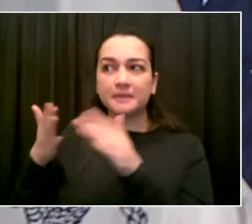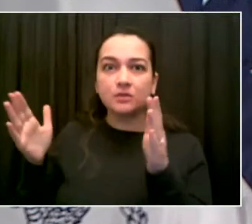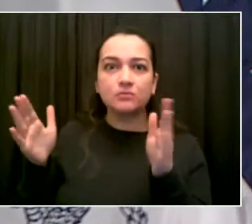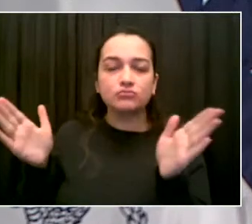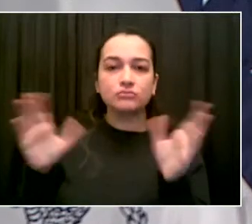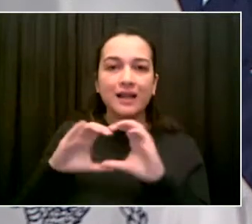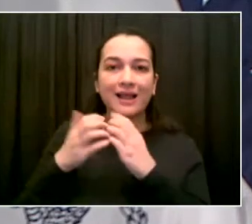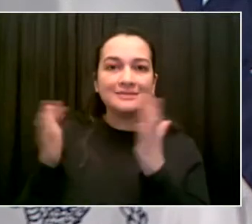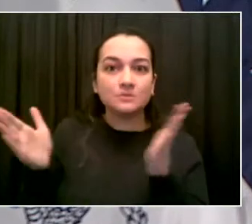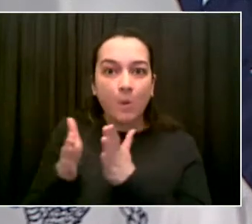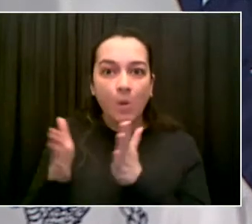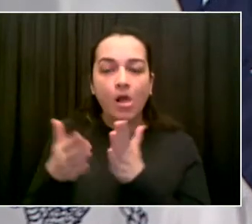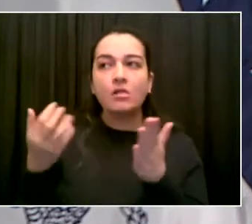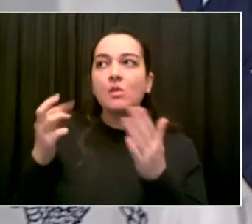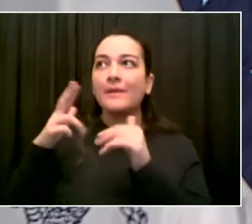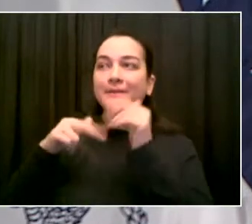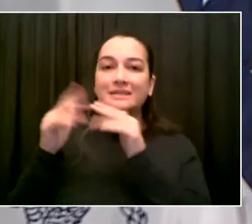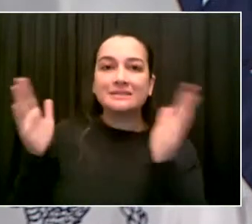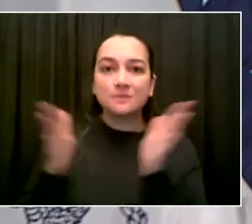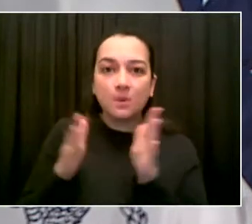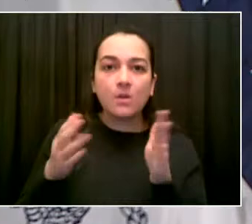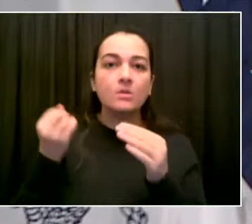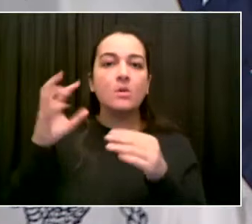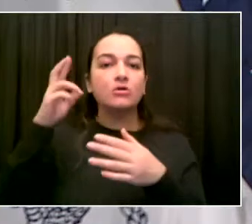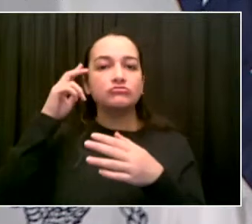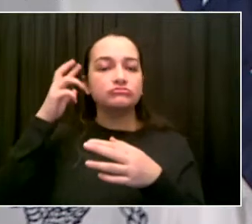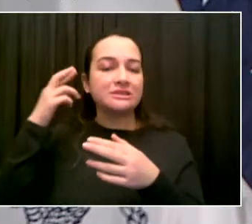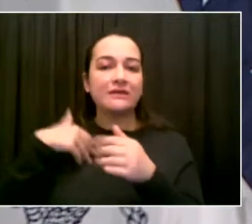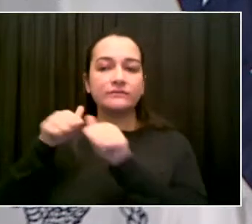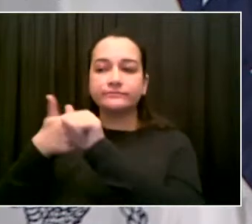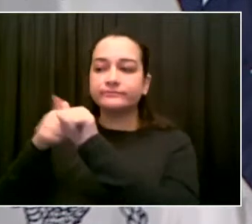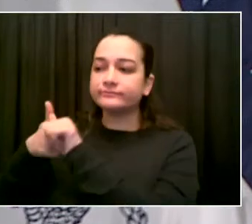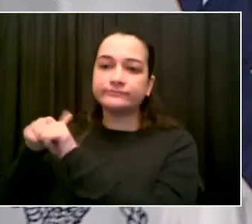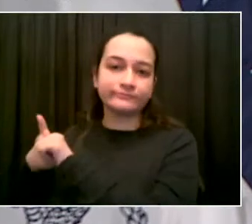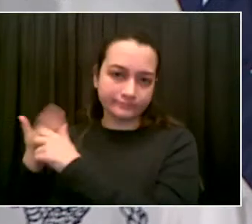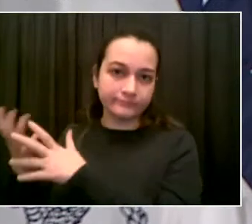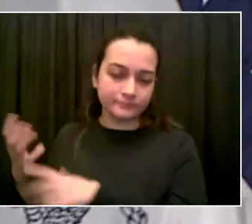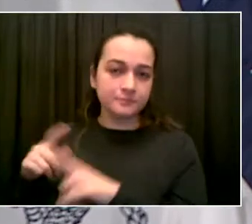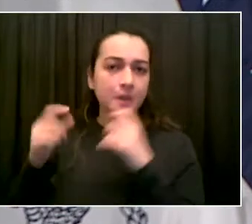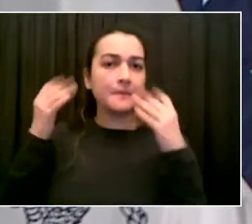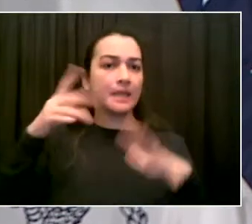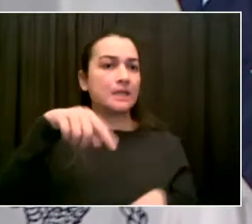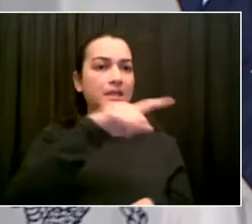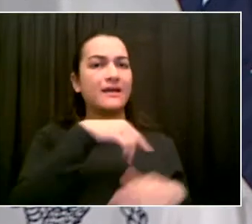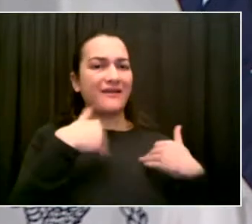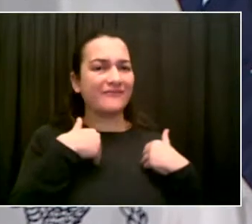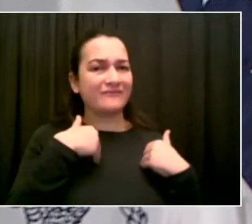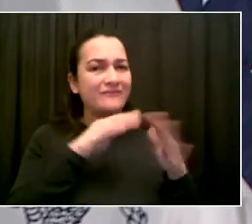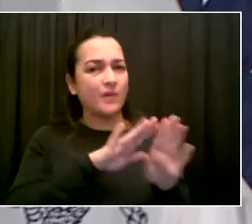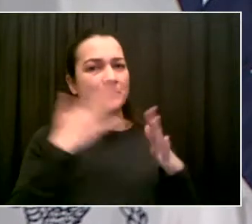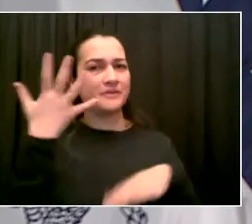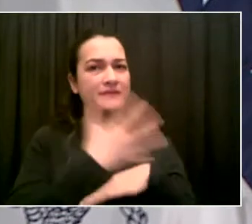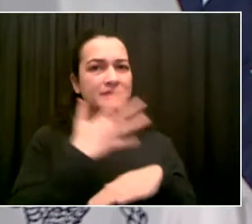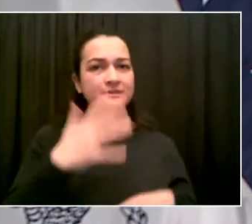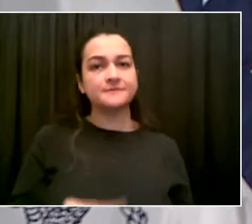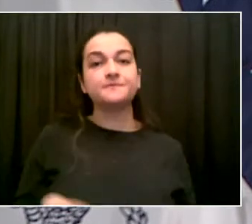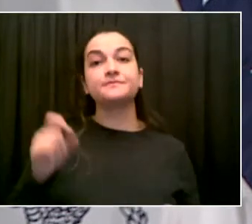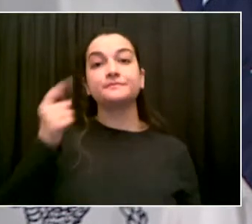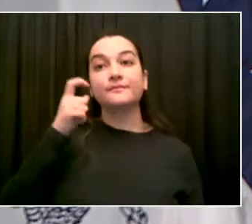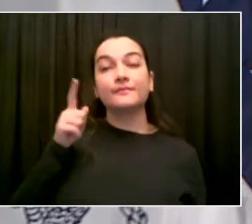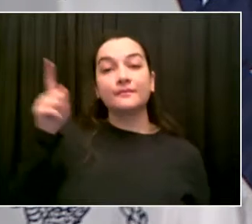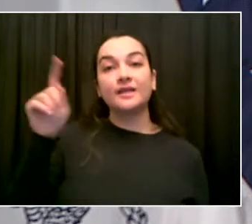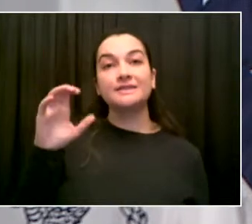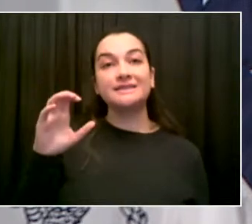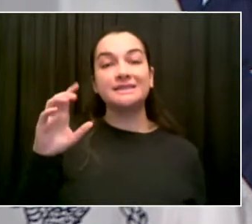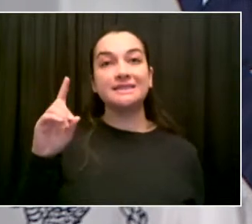guidance, we are preparing to implement it, but we are waiting on the state of New York to give us formal guidance. We'll have